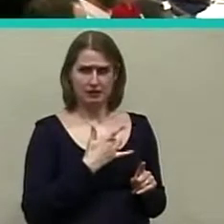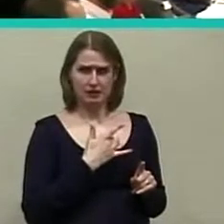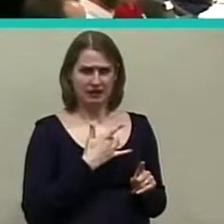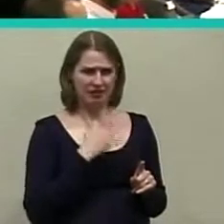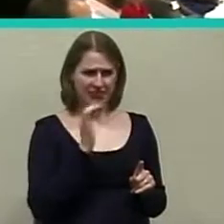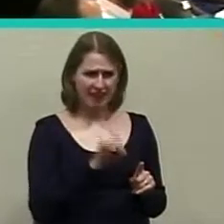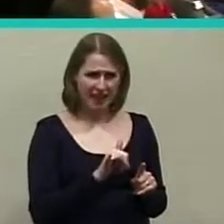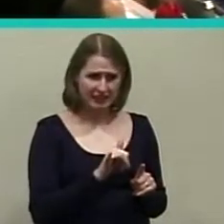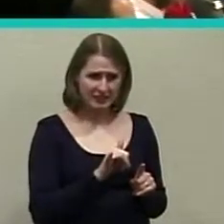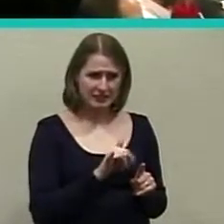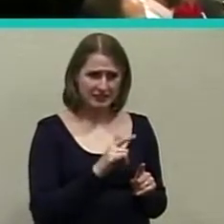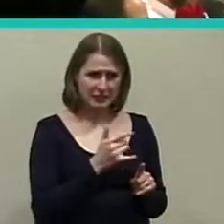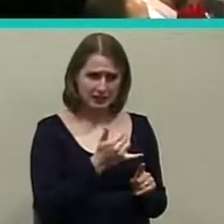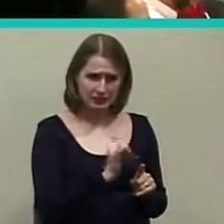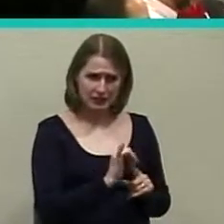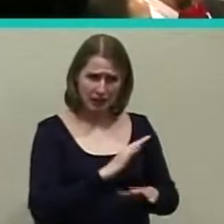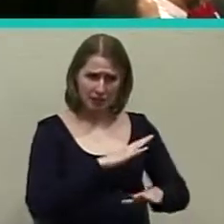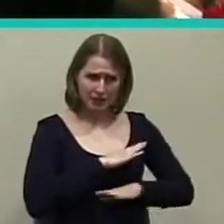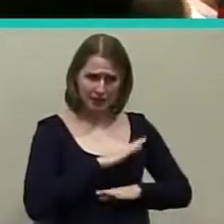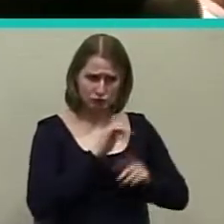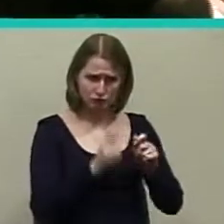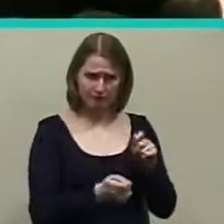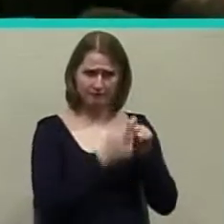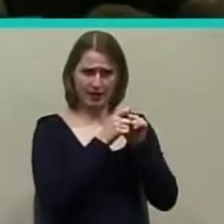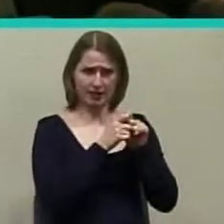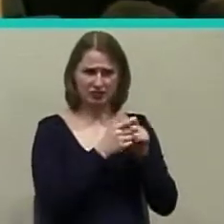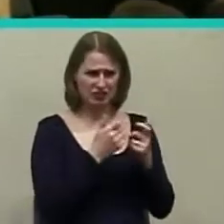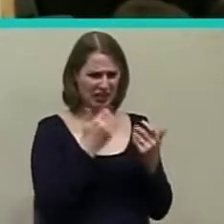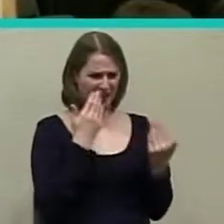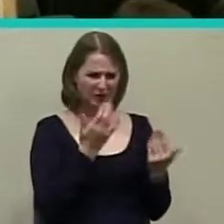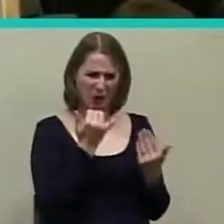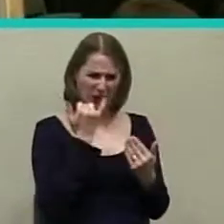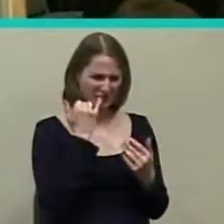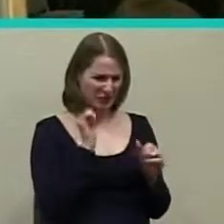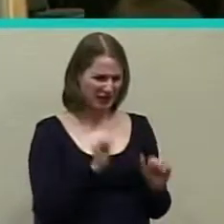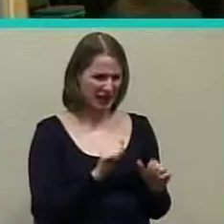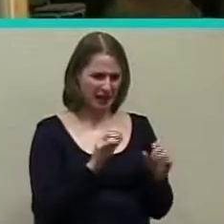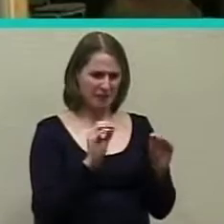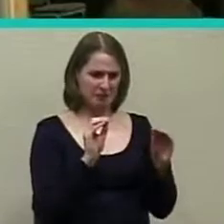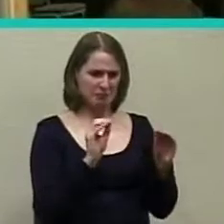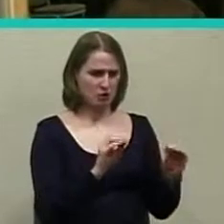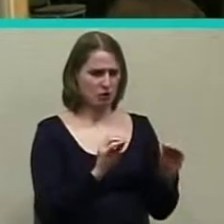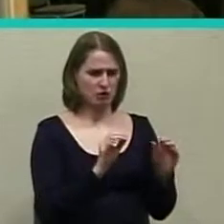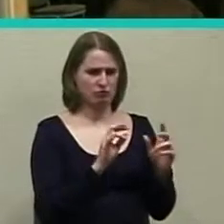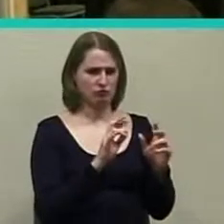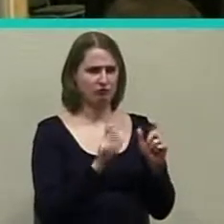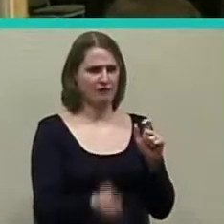revenge. So I guess I'm reluctant to put revenge as a function.